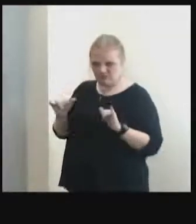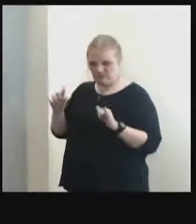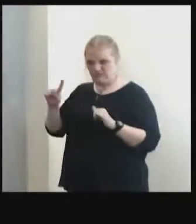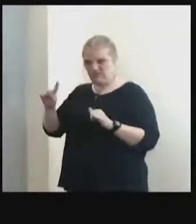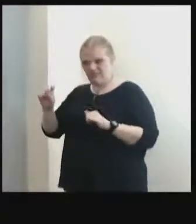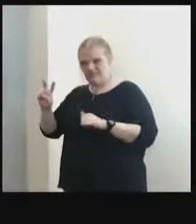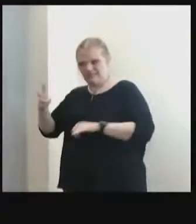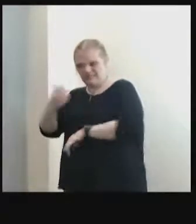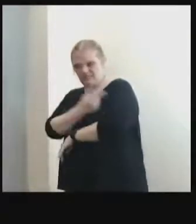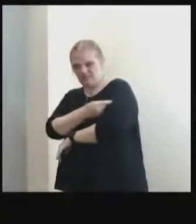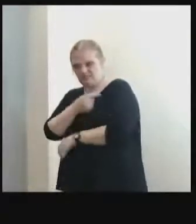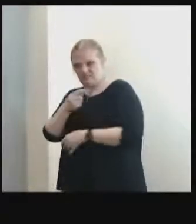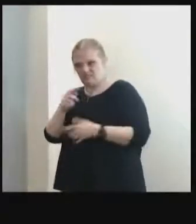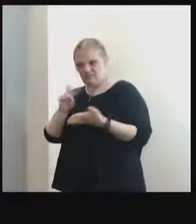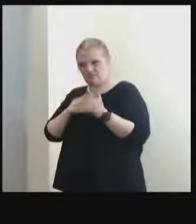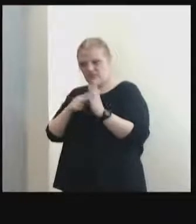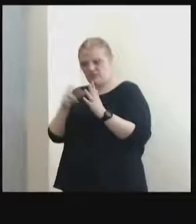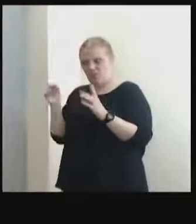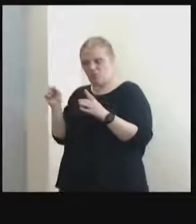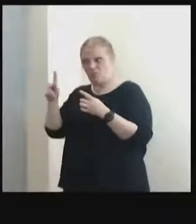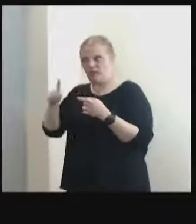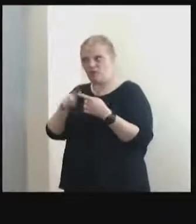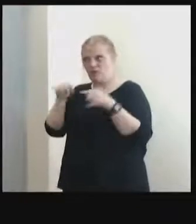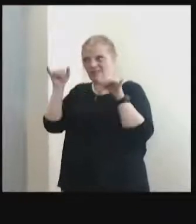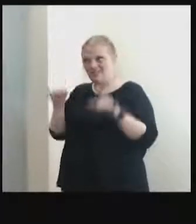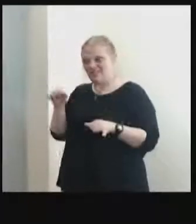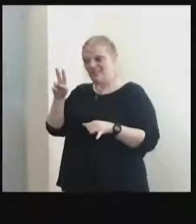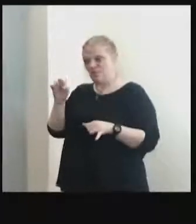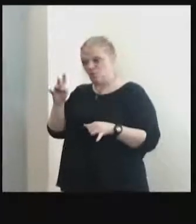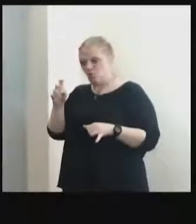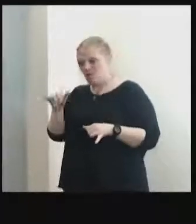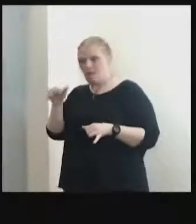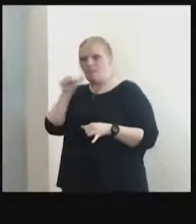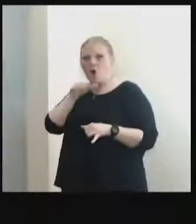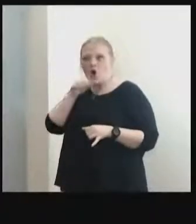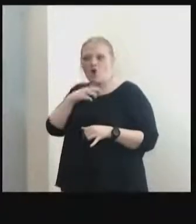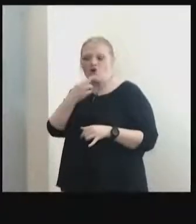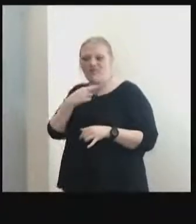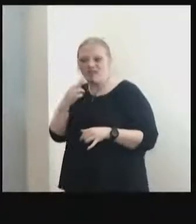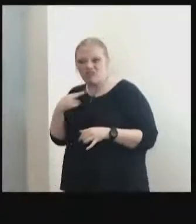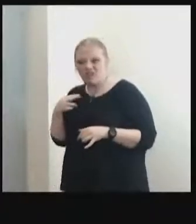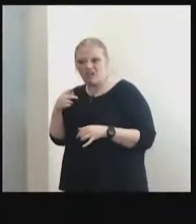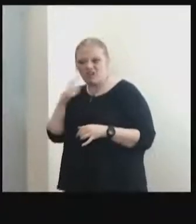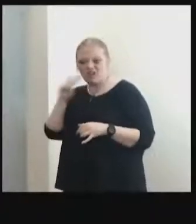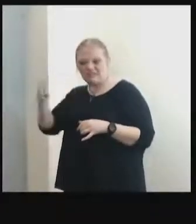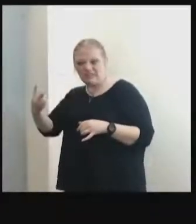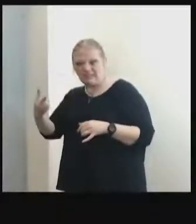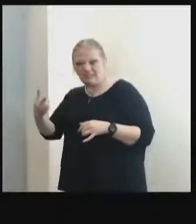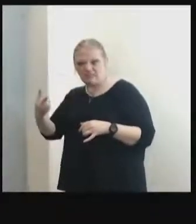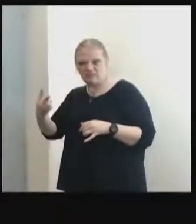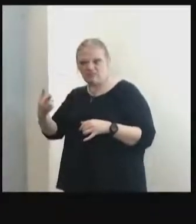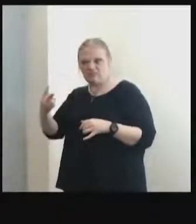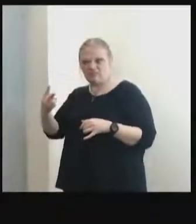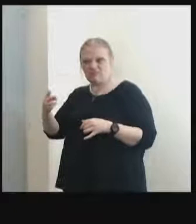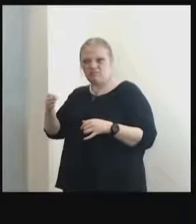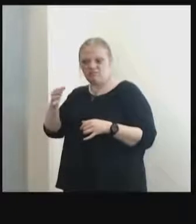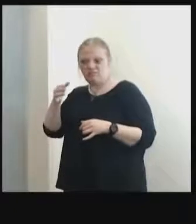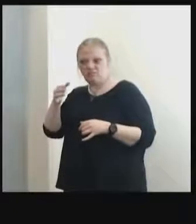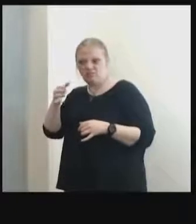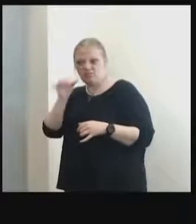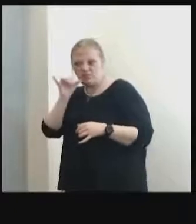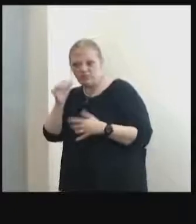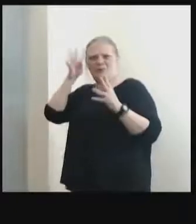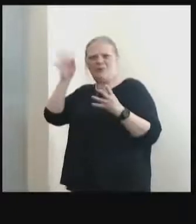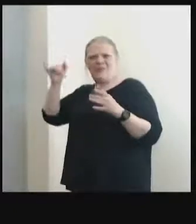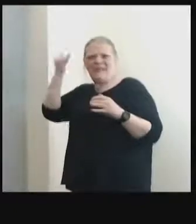second dose. So would they go back to the same brewery or bar or restaurant to get their second dose and get another drink ticket? Just curious to know how that